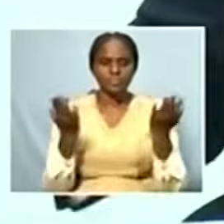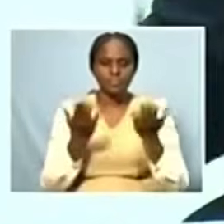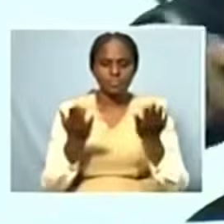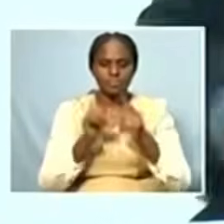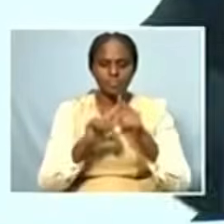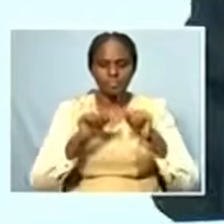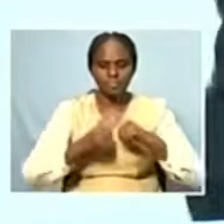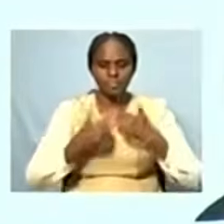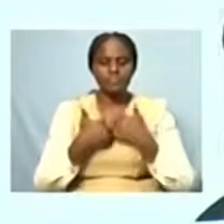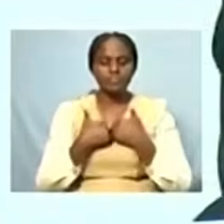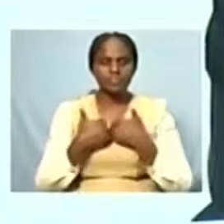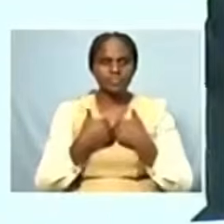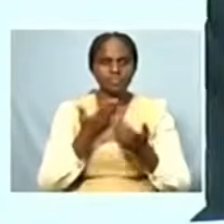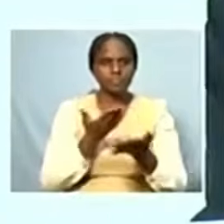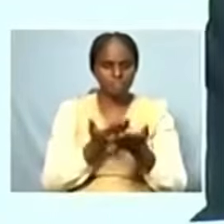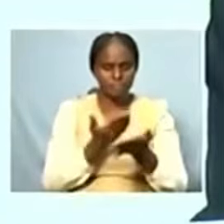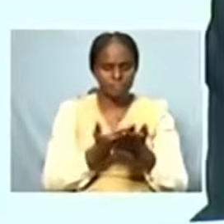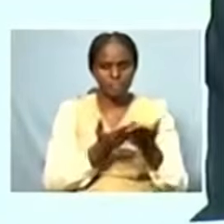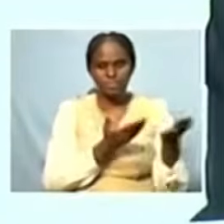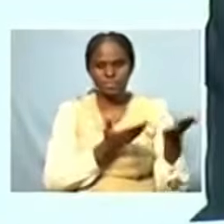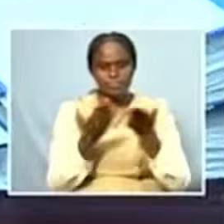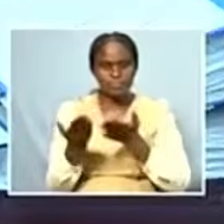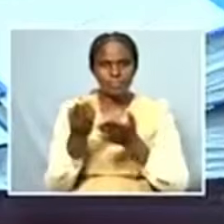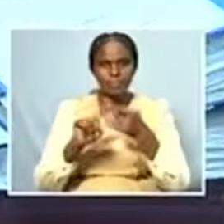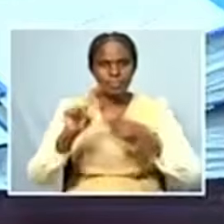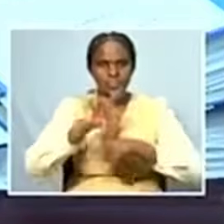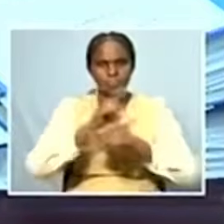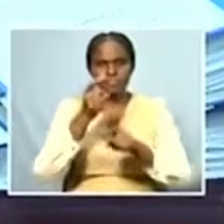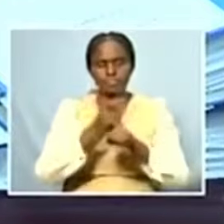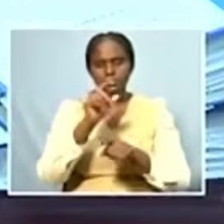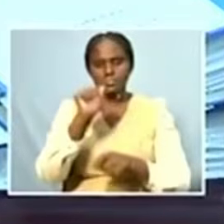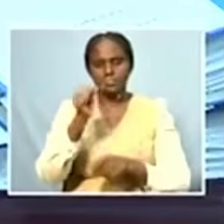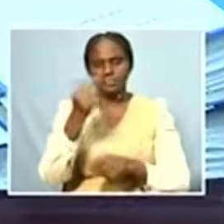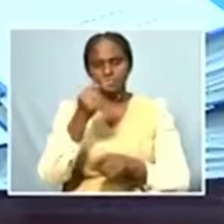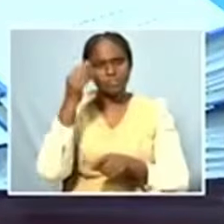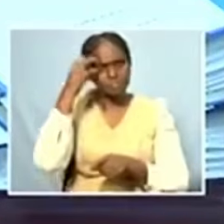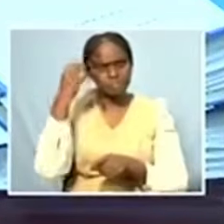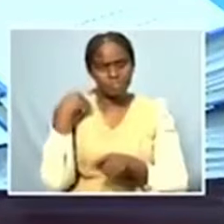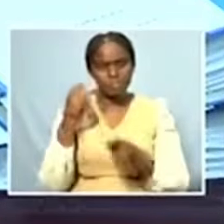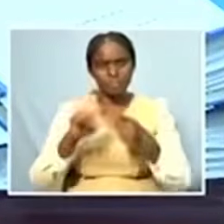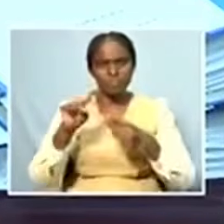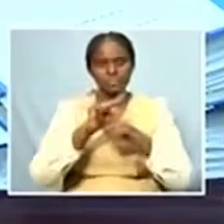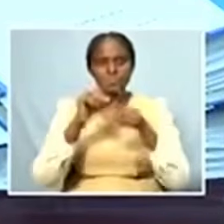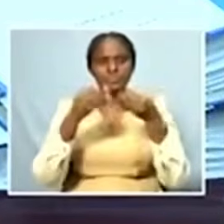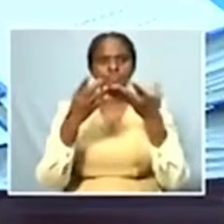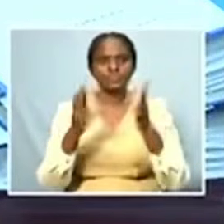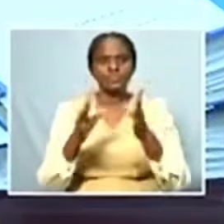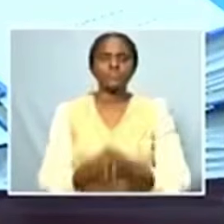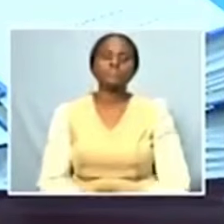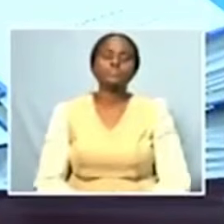here. It was delivered today from AG's office? From AG's office, yeah. Okay. Yeah.